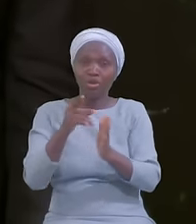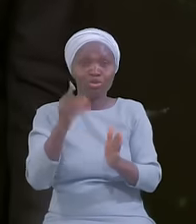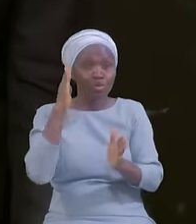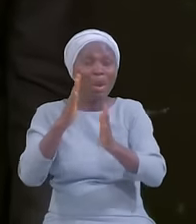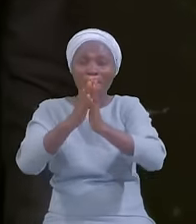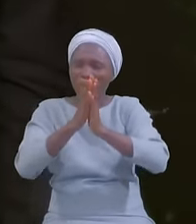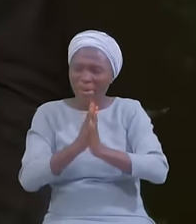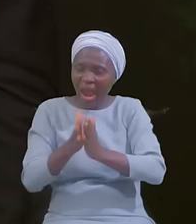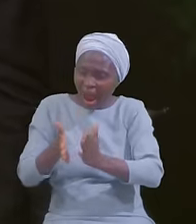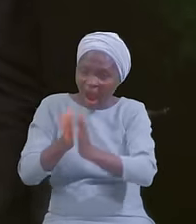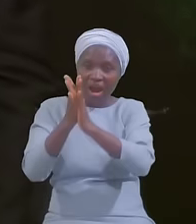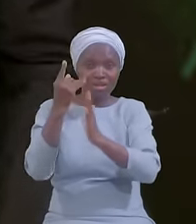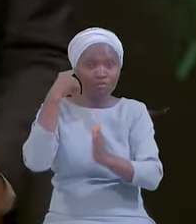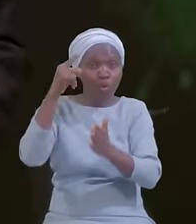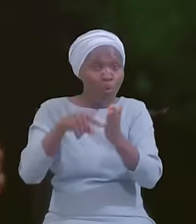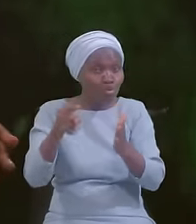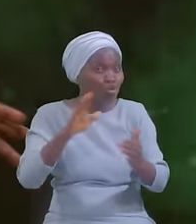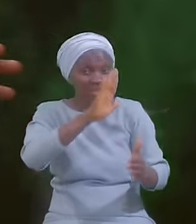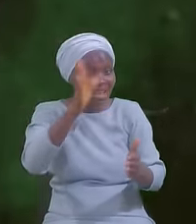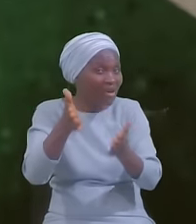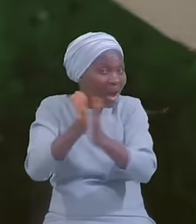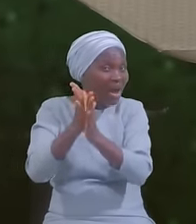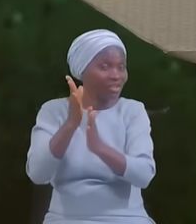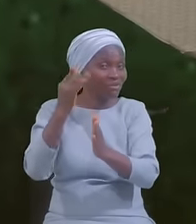never asked for. When